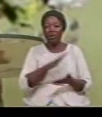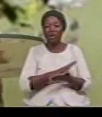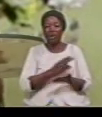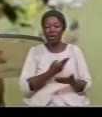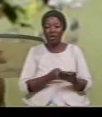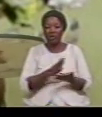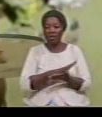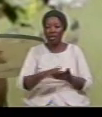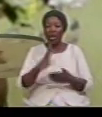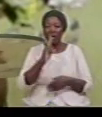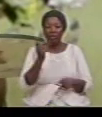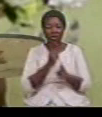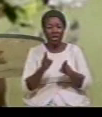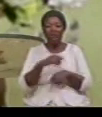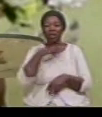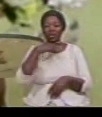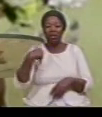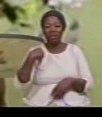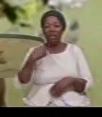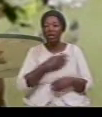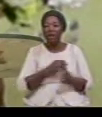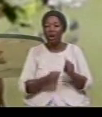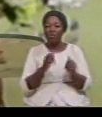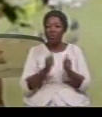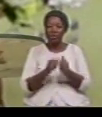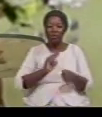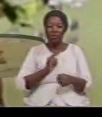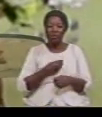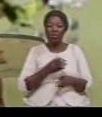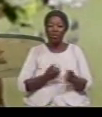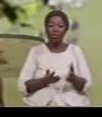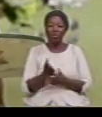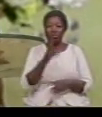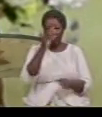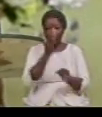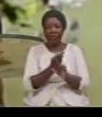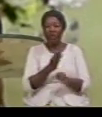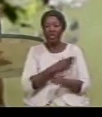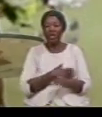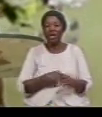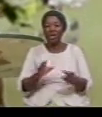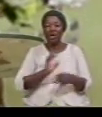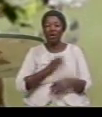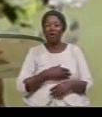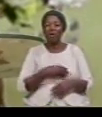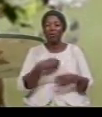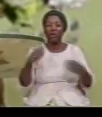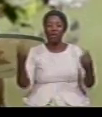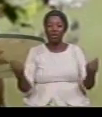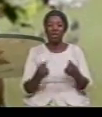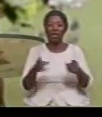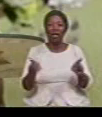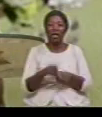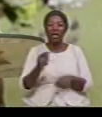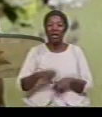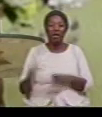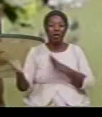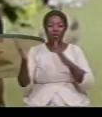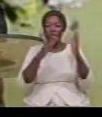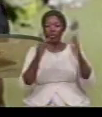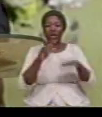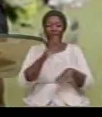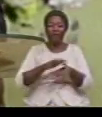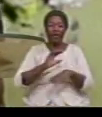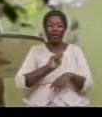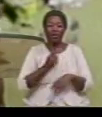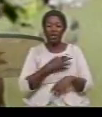and we all do fade as a leaf, and our iniquities, like the wind, have taken us